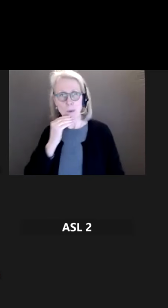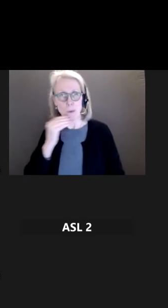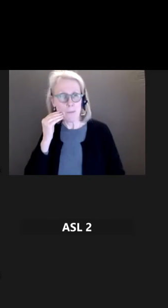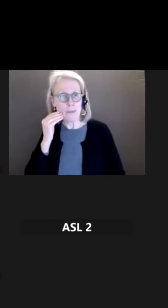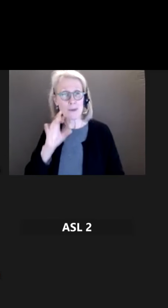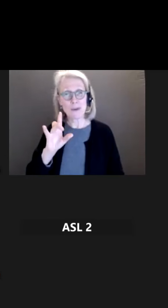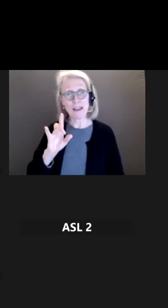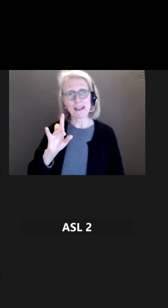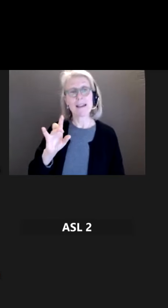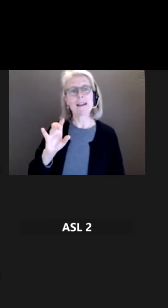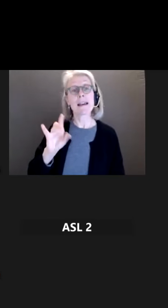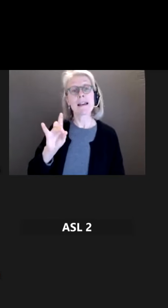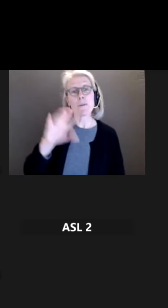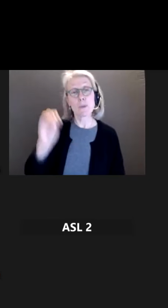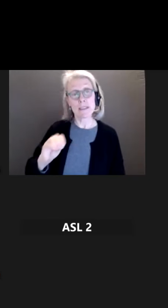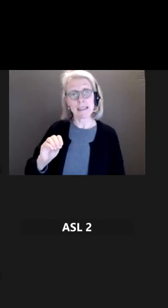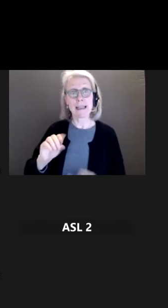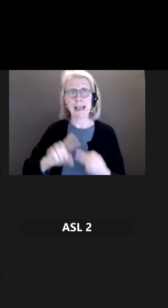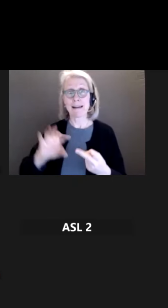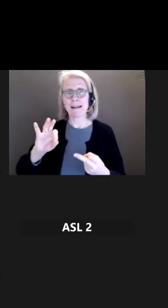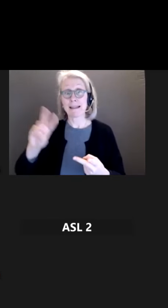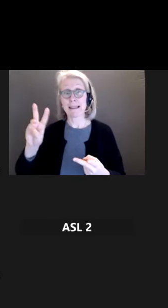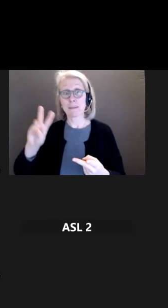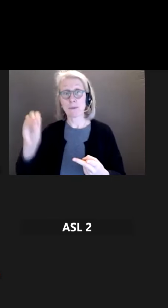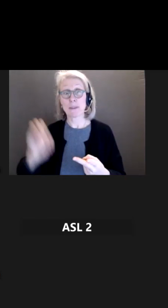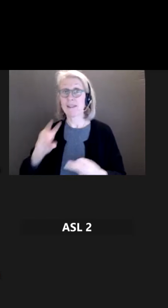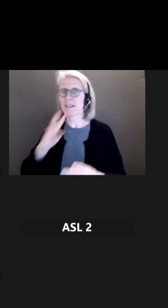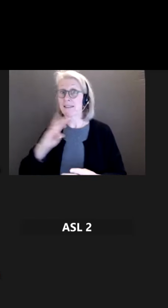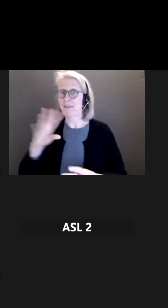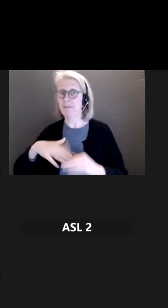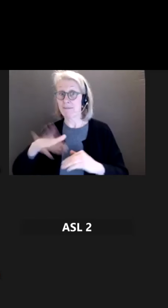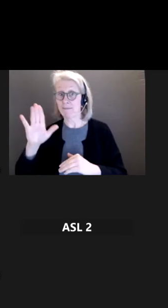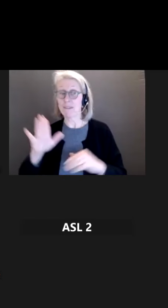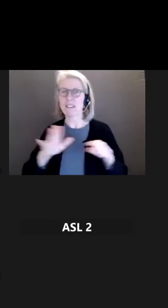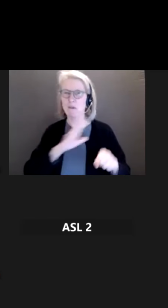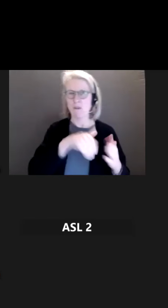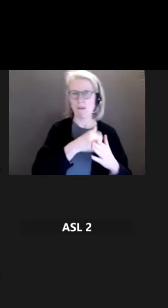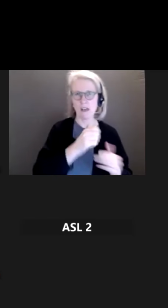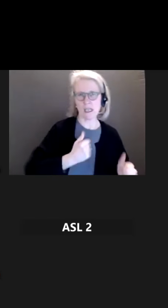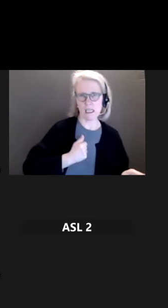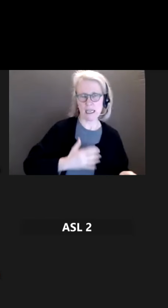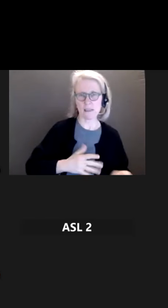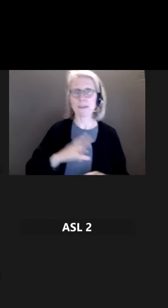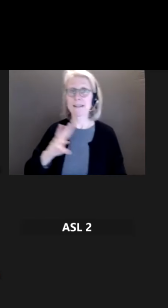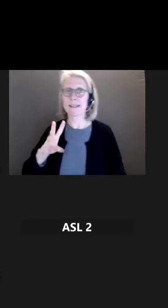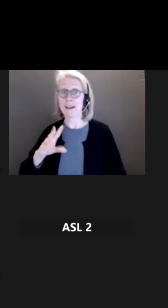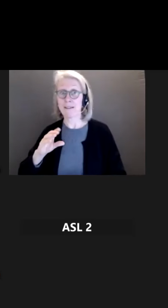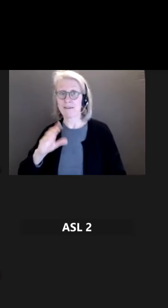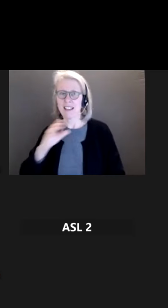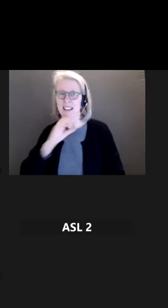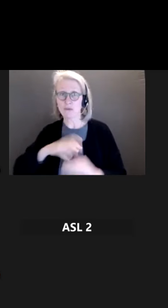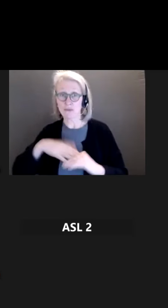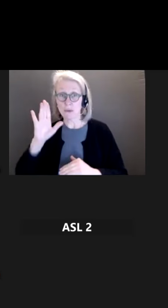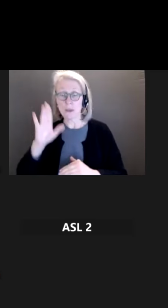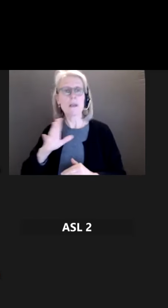all ages and 96% of those aged 65 years and older said that as they got older, they would do everything